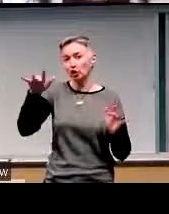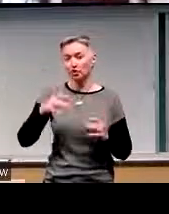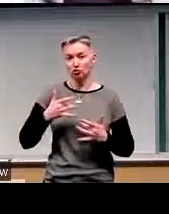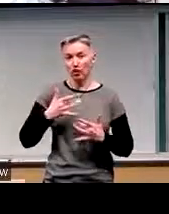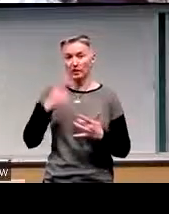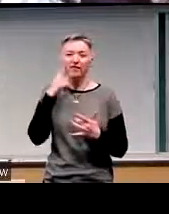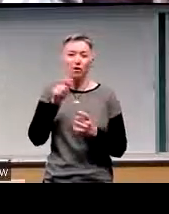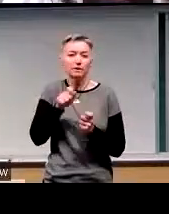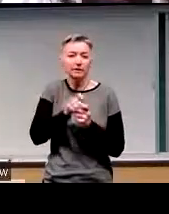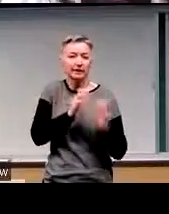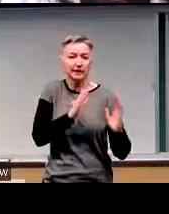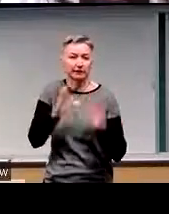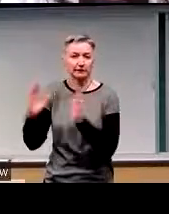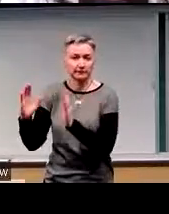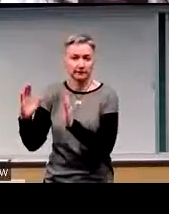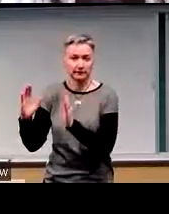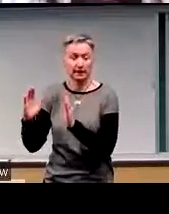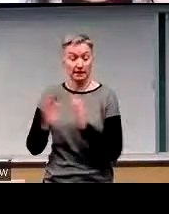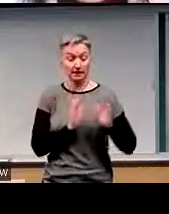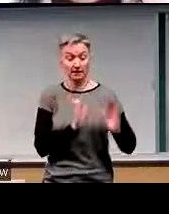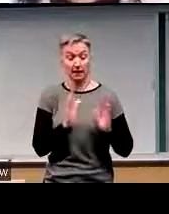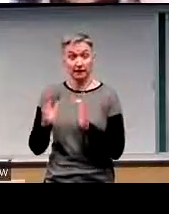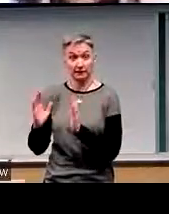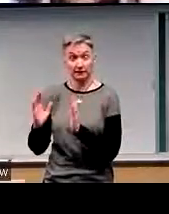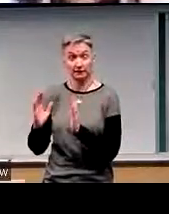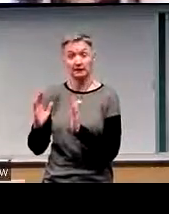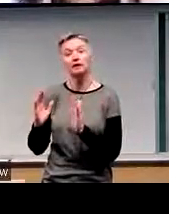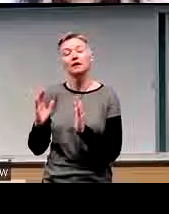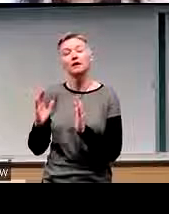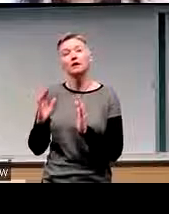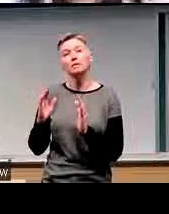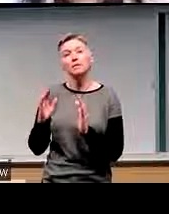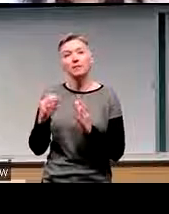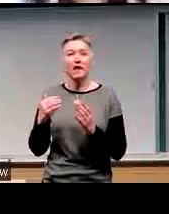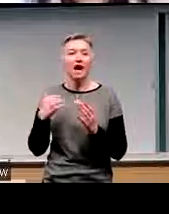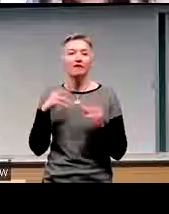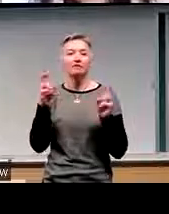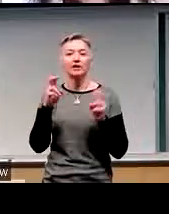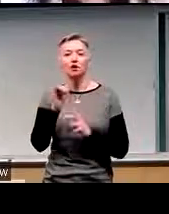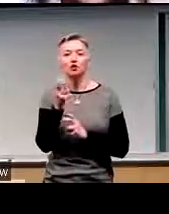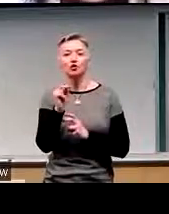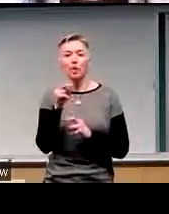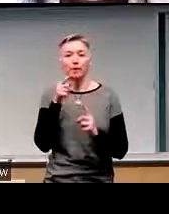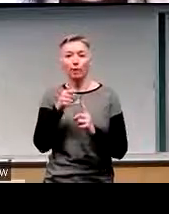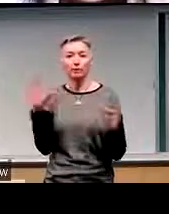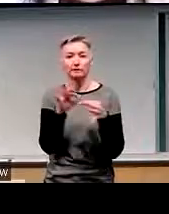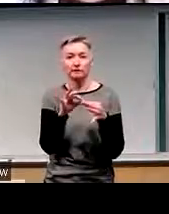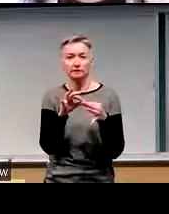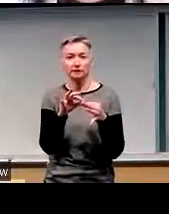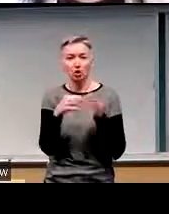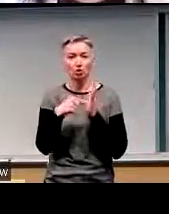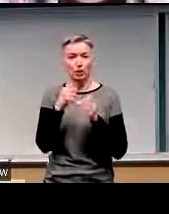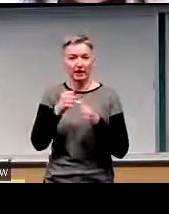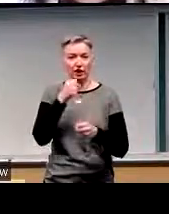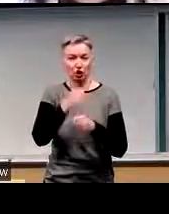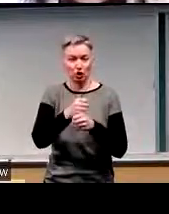line. And these segments are punctuated by join points, which indicate the year when the